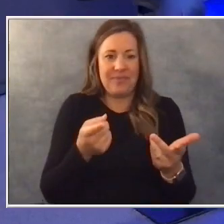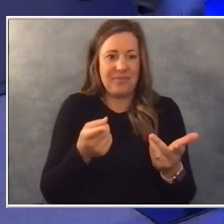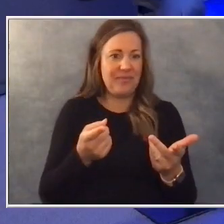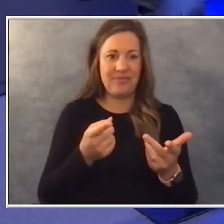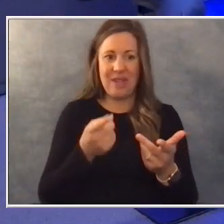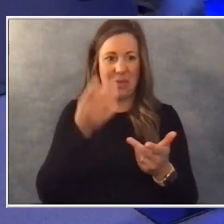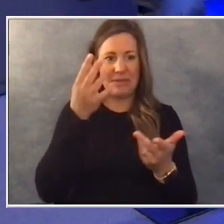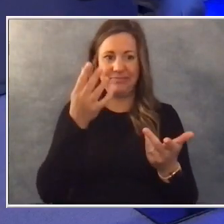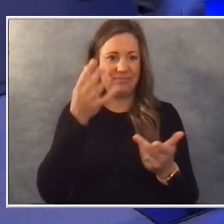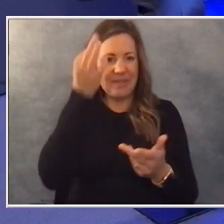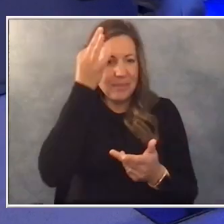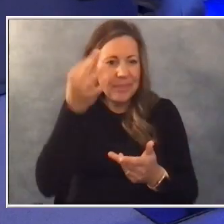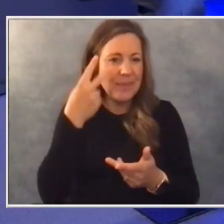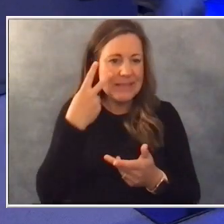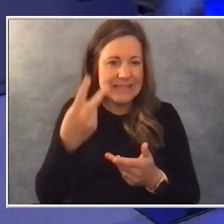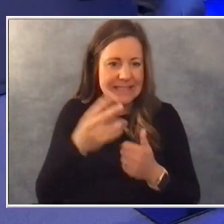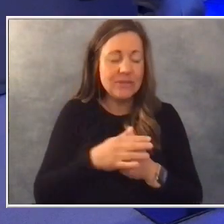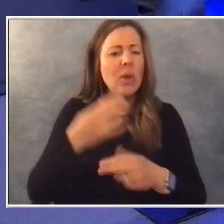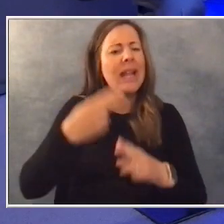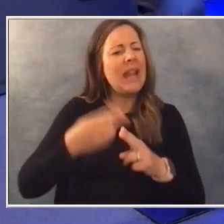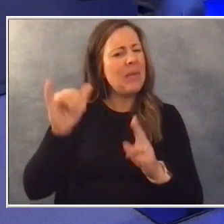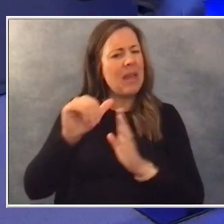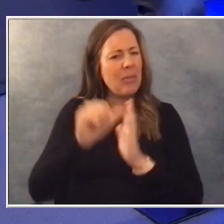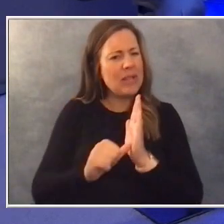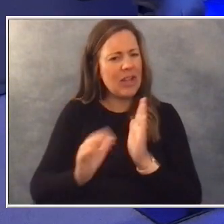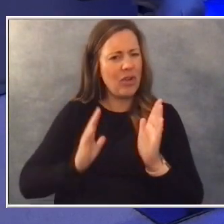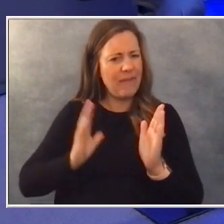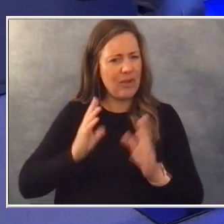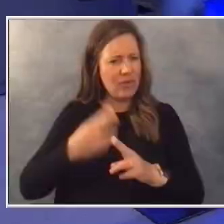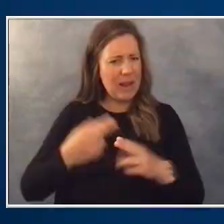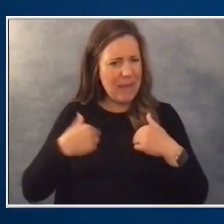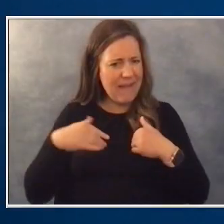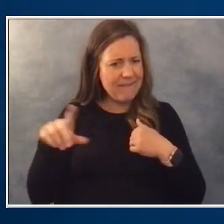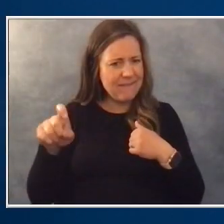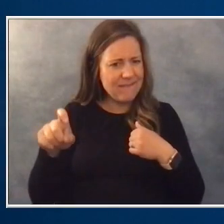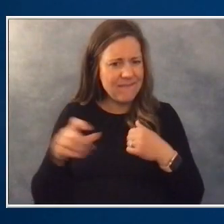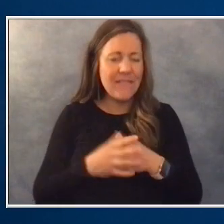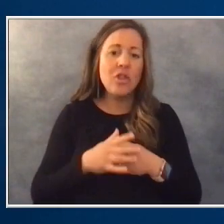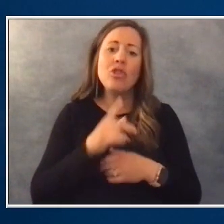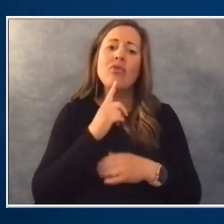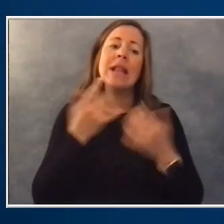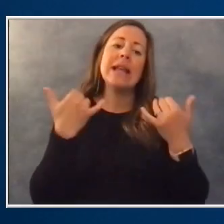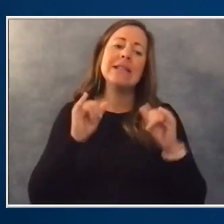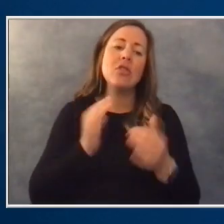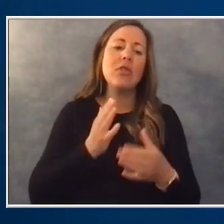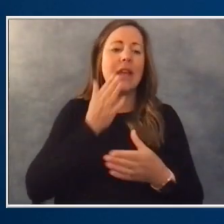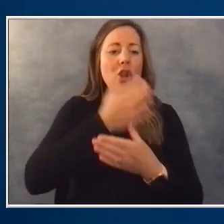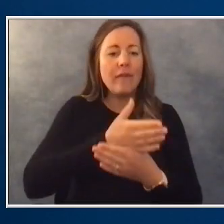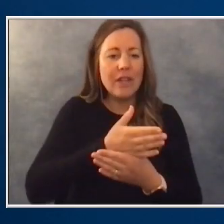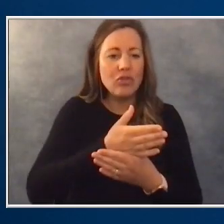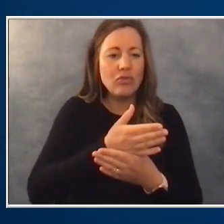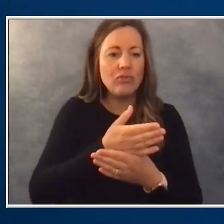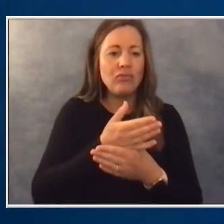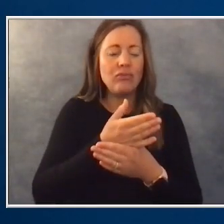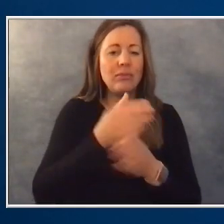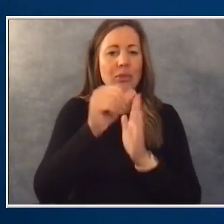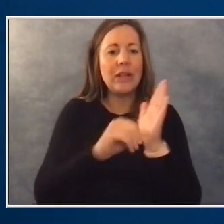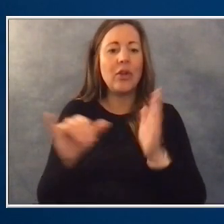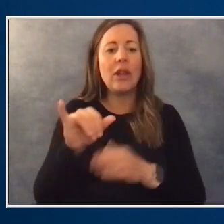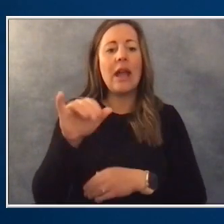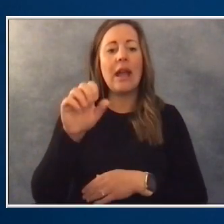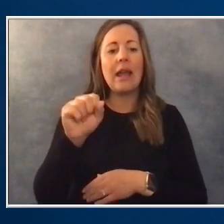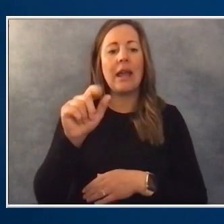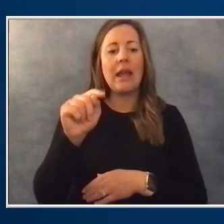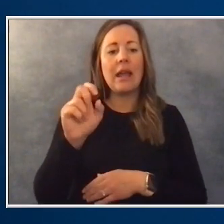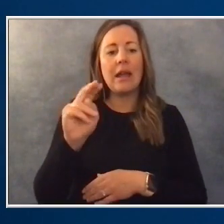this procedure? Does it have an official name? Well, basically it's still an interventional procedure like a stent, or you hear